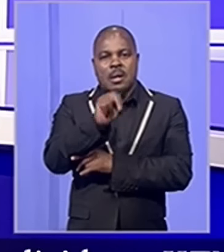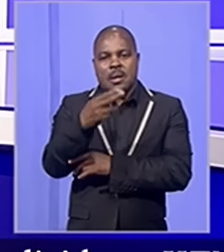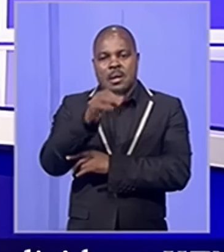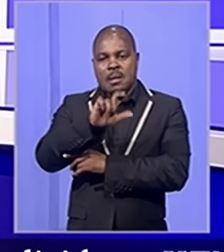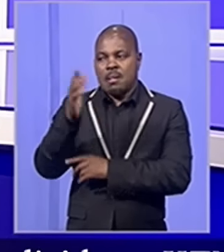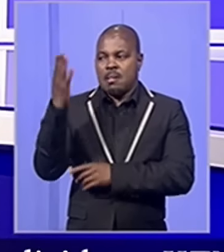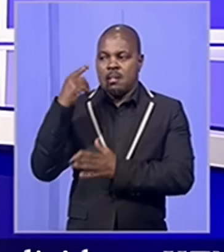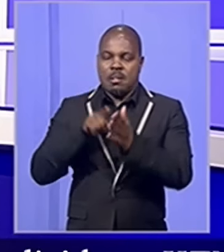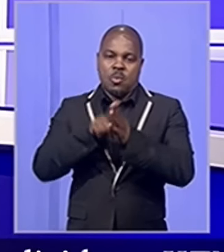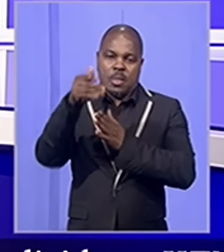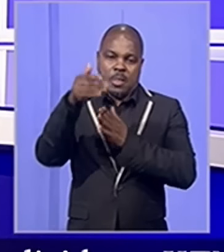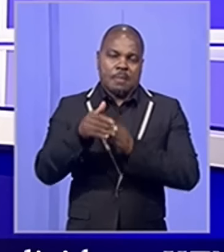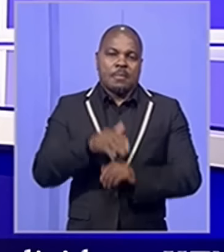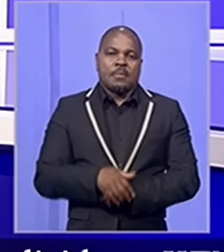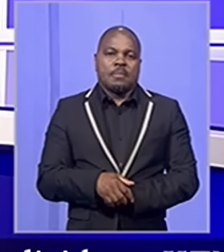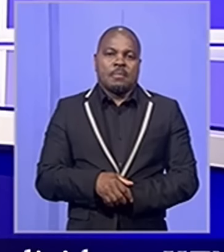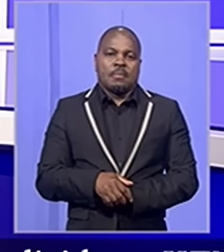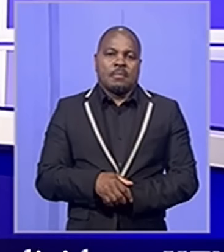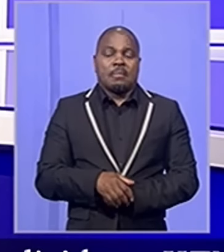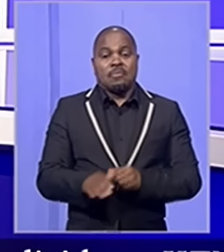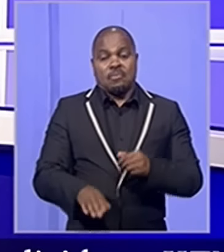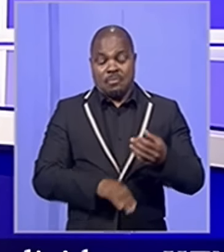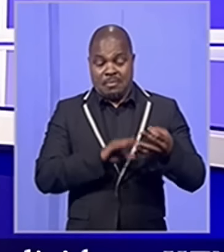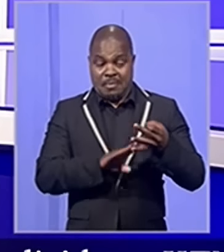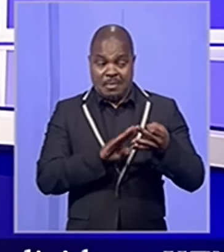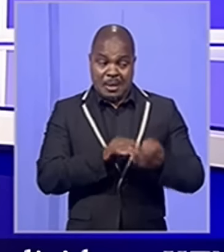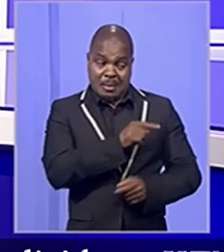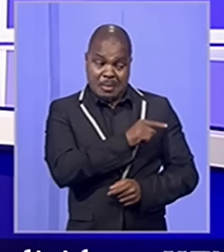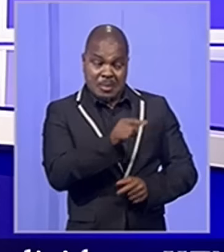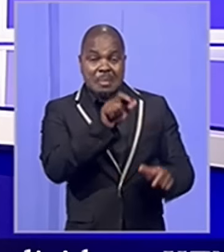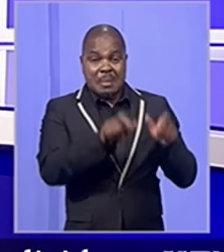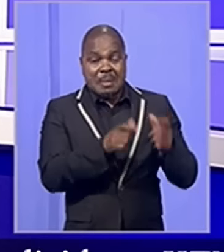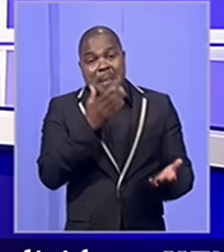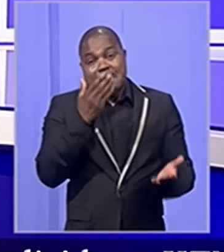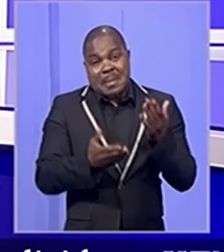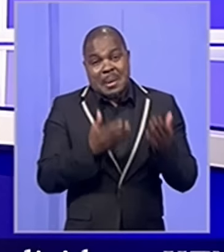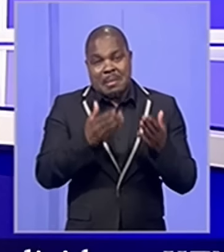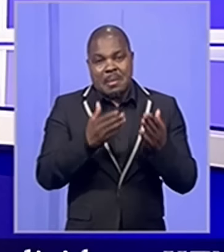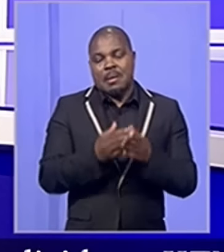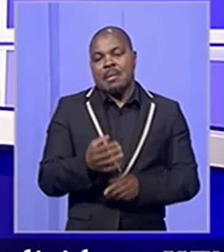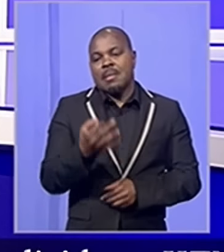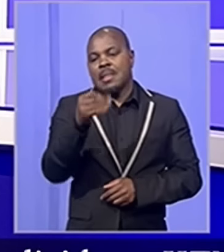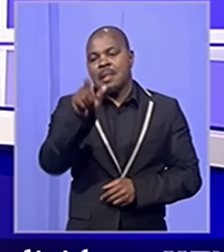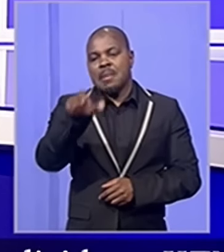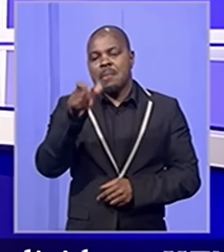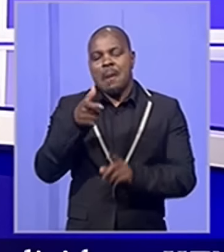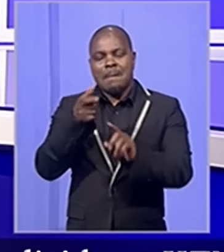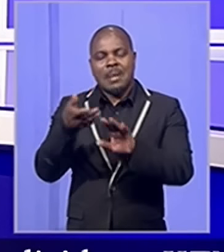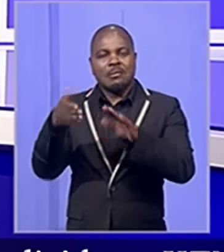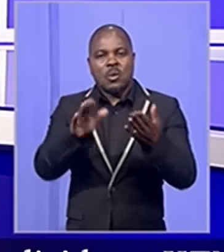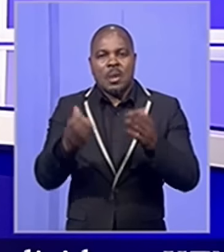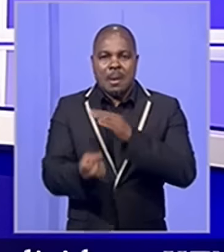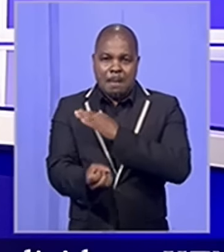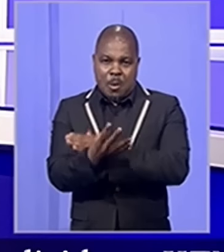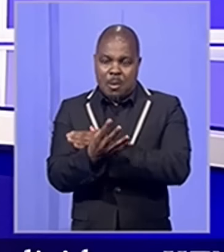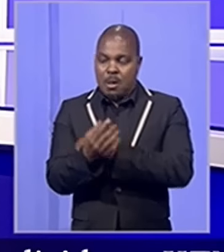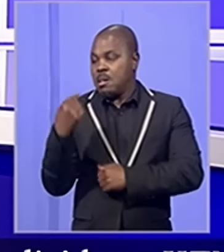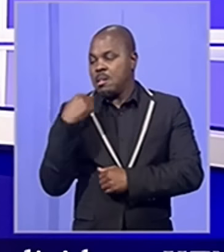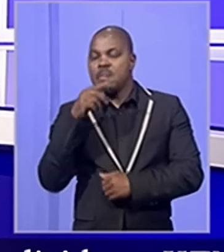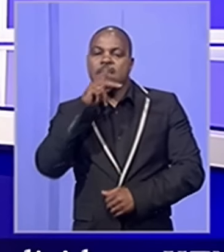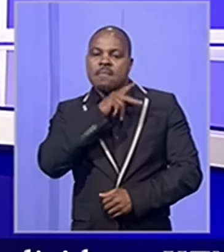e sa tswang go feta. Go belaelwa gape fa ba ka tswe ba amega mo polaong ya batho ba le 3 kwa porofenseng ya Mpumalanga ka la